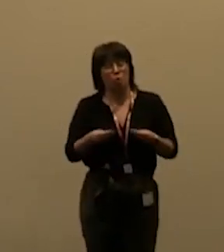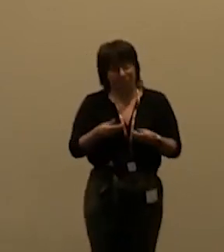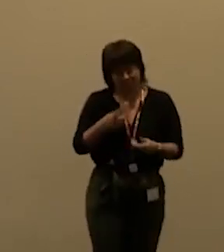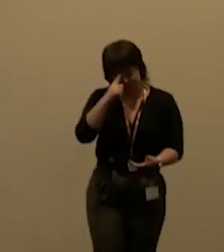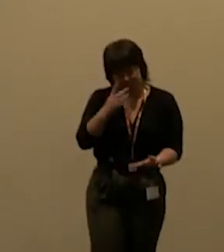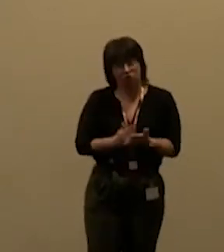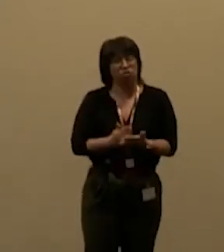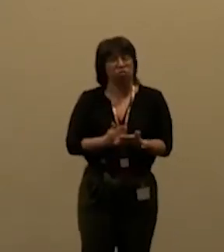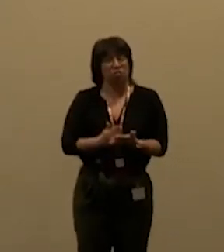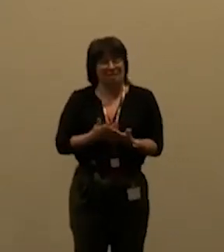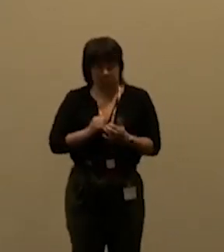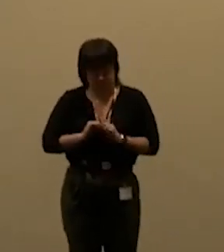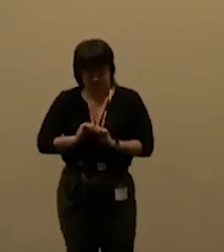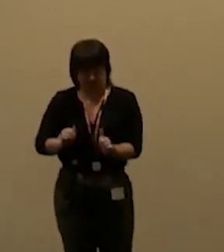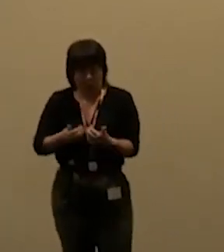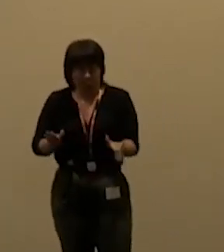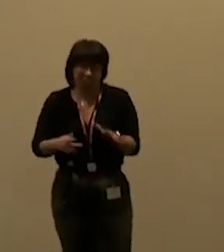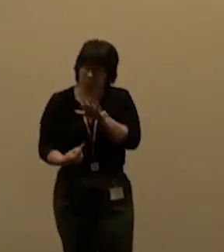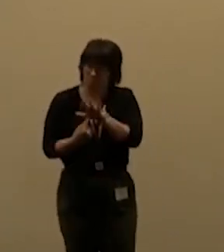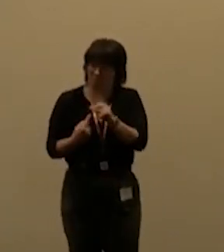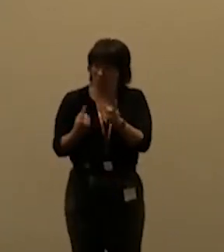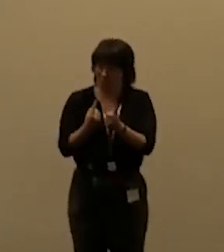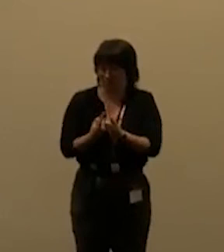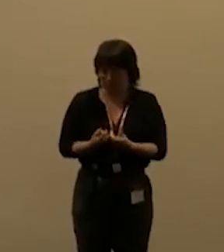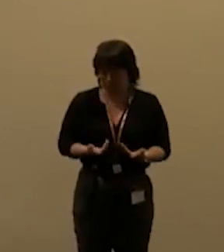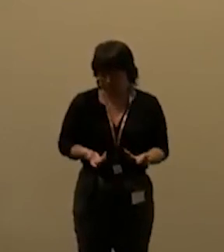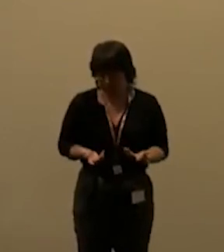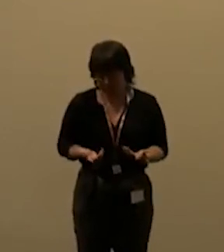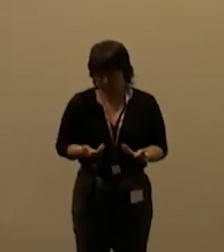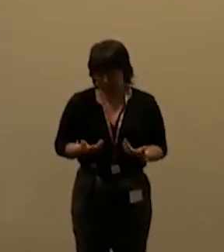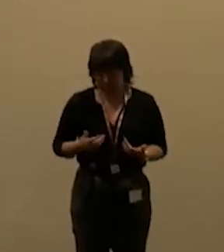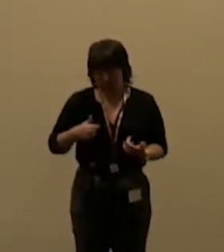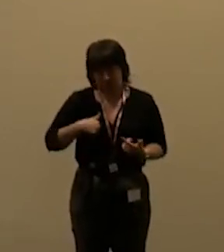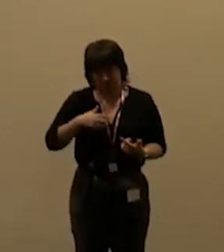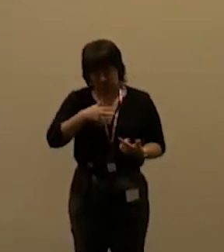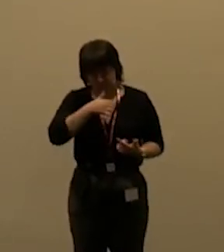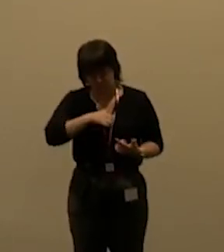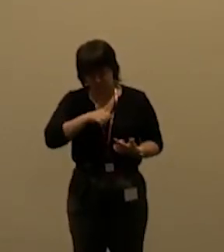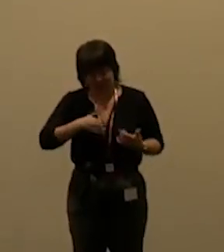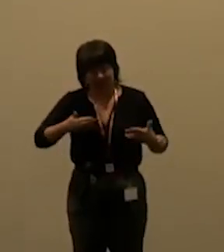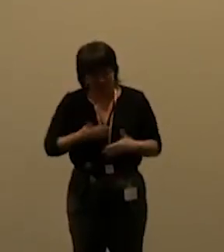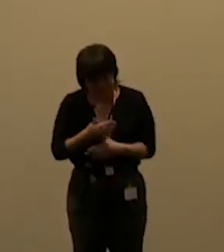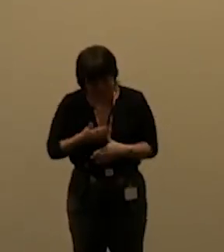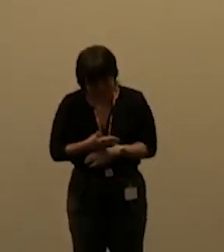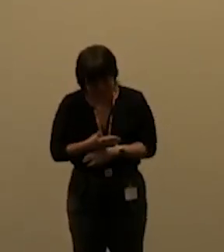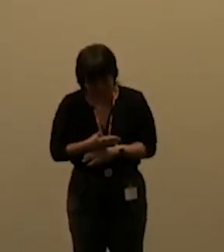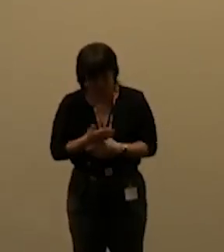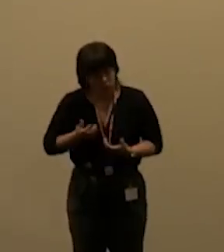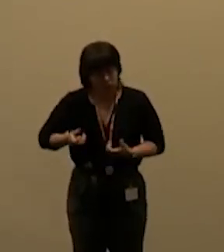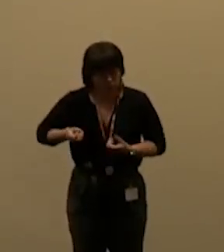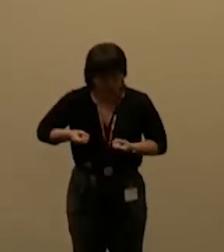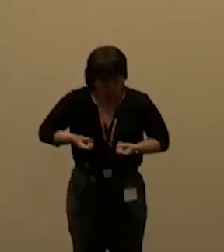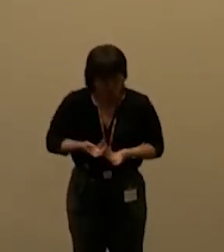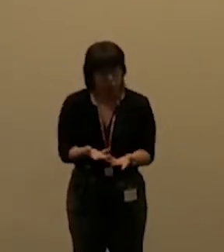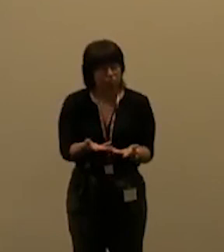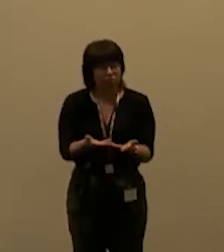an active and open source initiative. It's probably the other key thing. You don't, you know, I look to use open source initiatives that are active, have, you know, contribution going